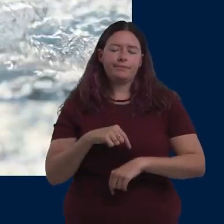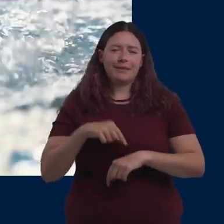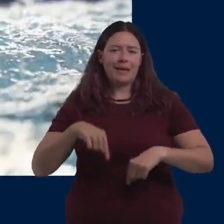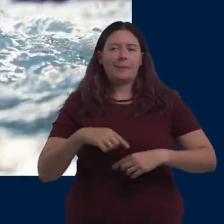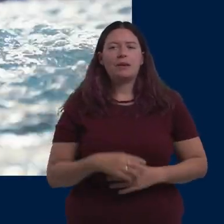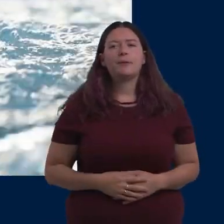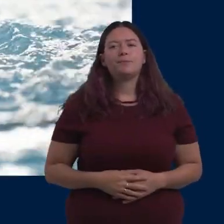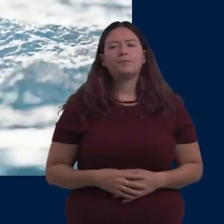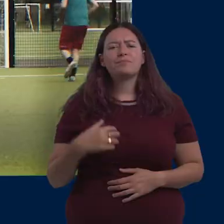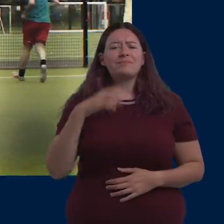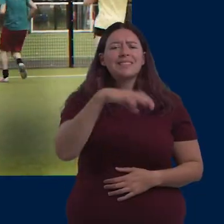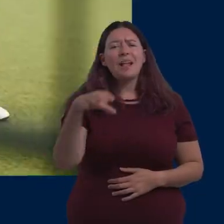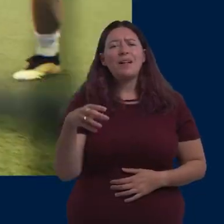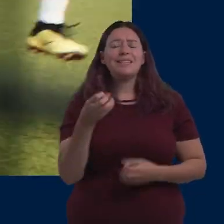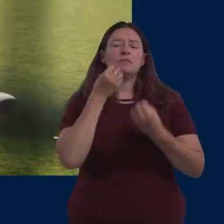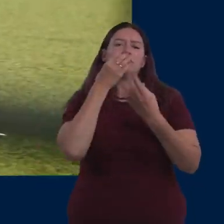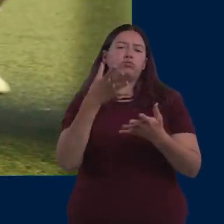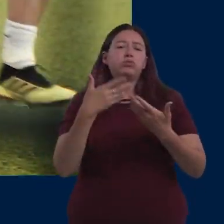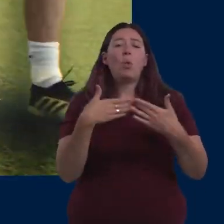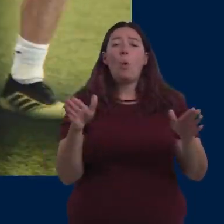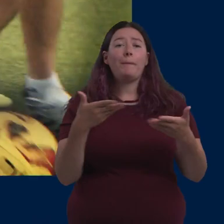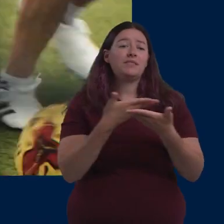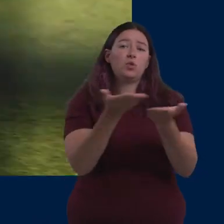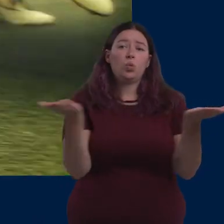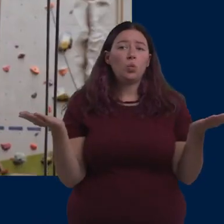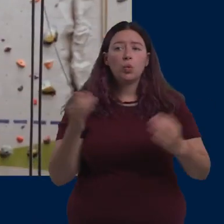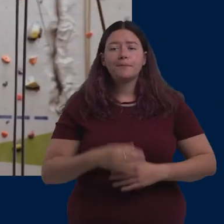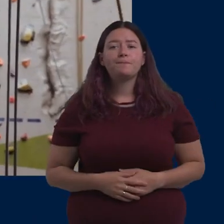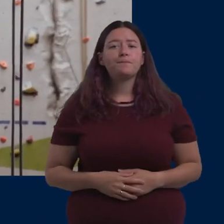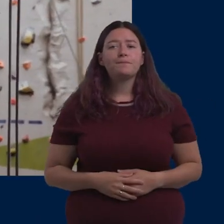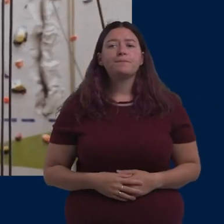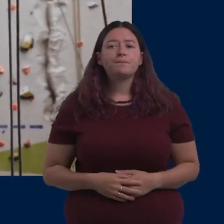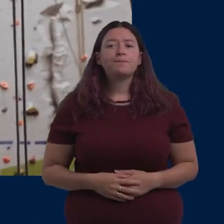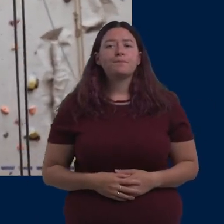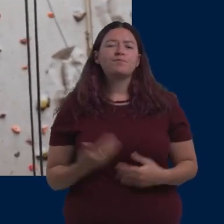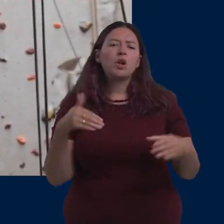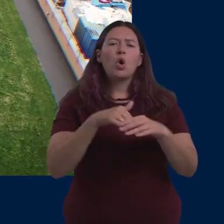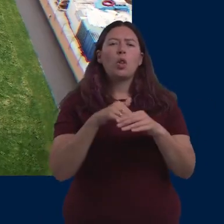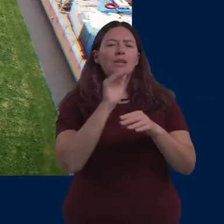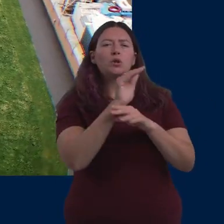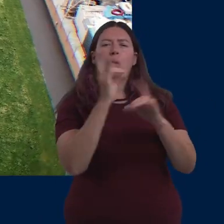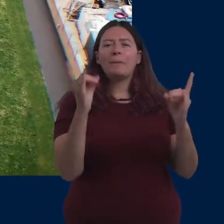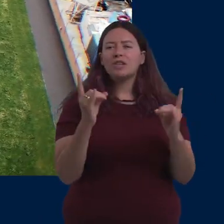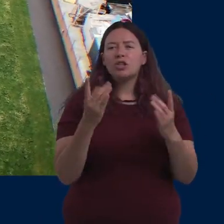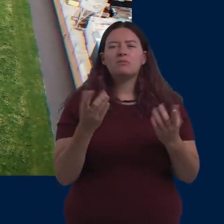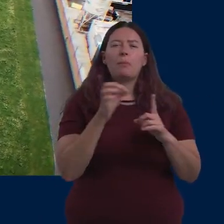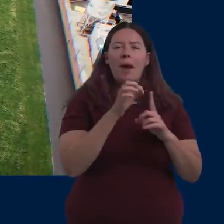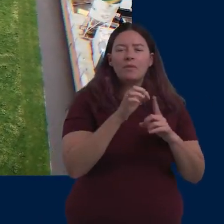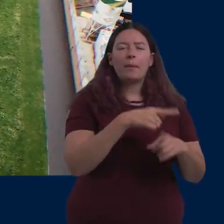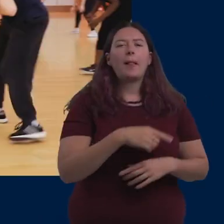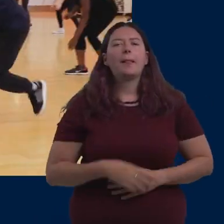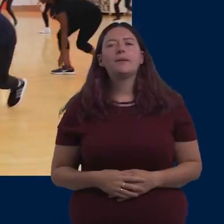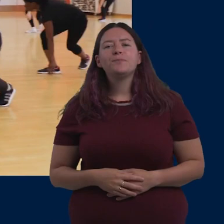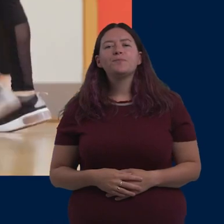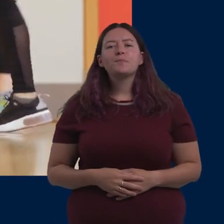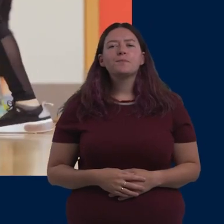us. Our world-class facilities here at Edinburgh are open to all. They include state-of-the-art outdoor pitches at Peppermill